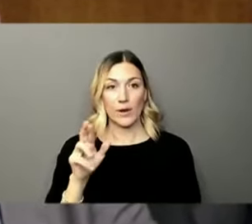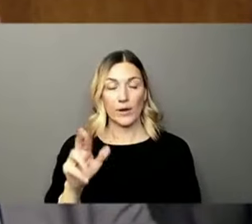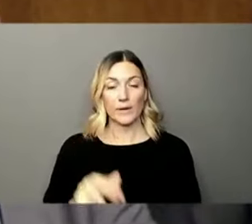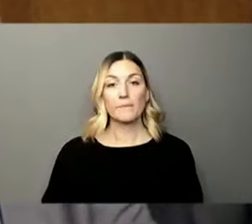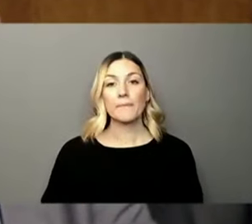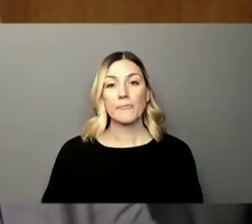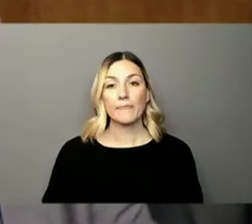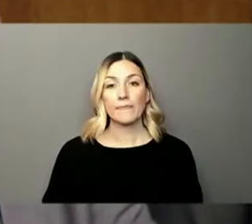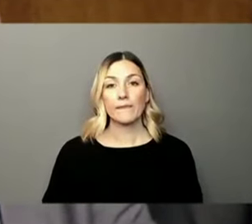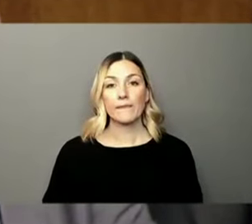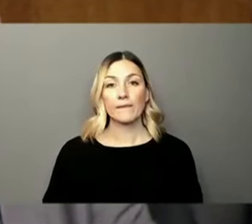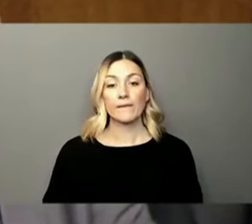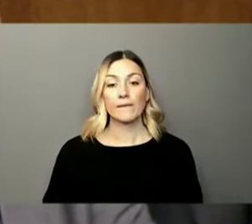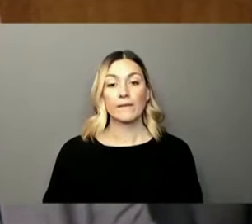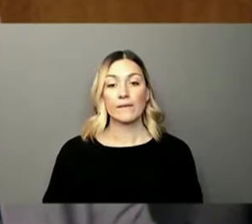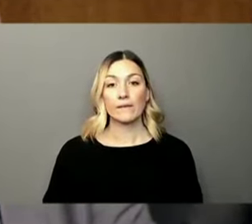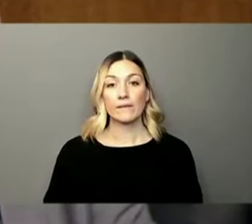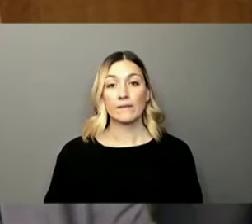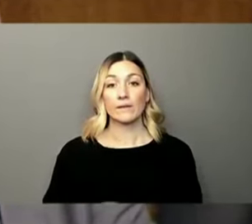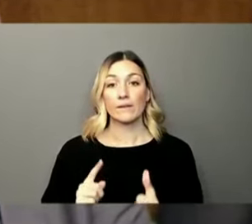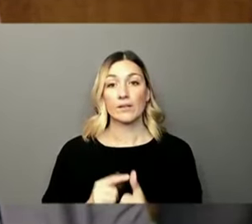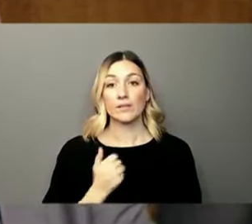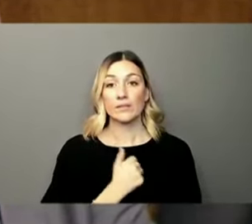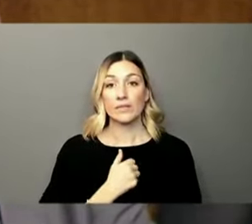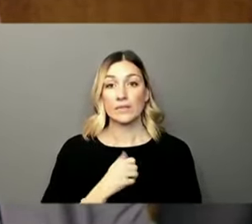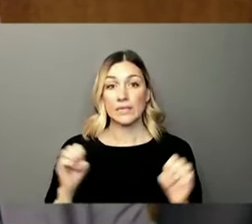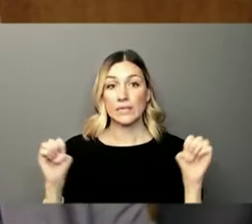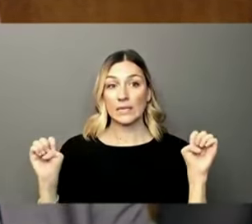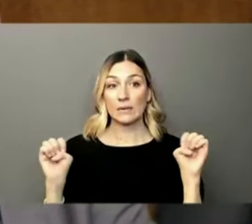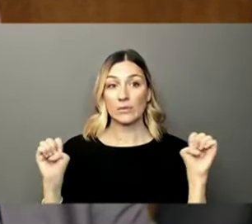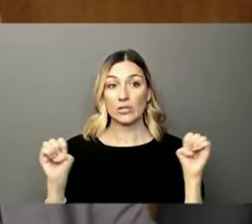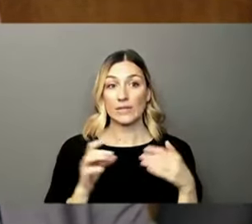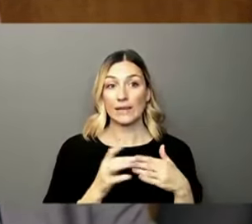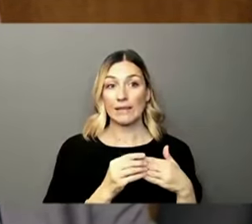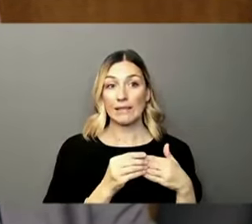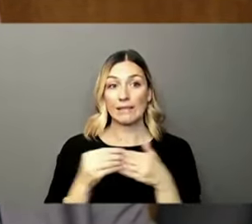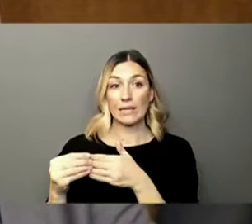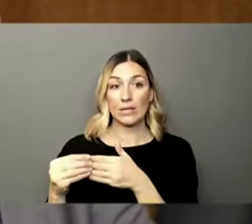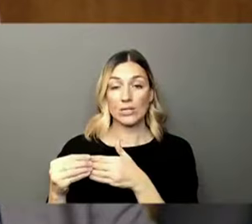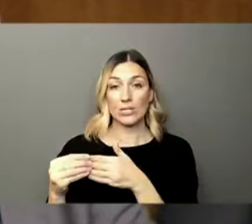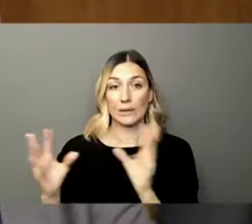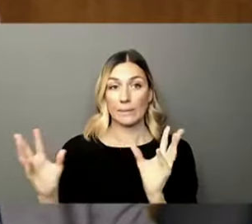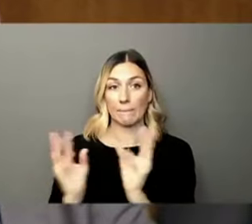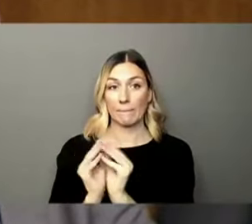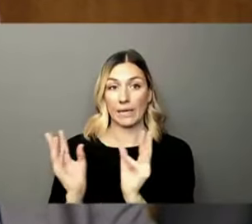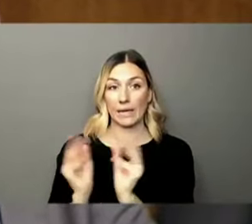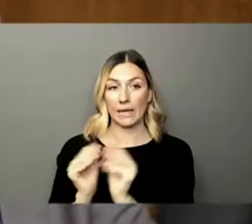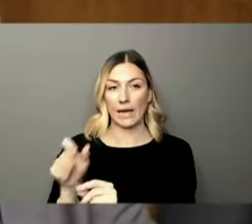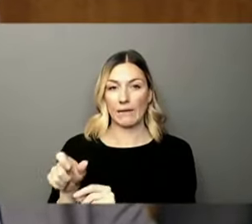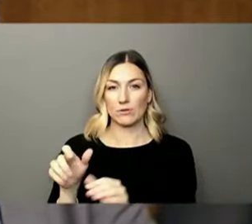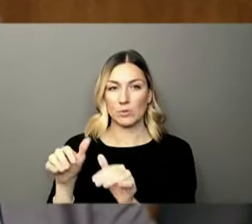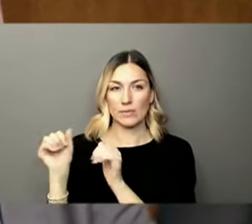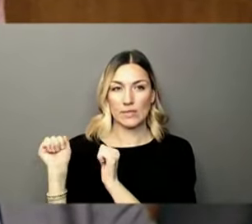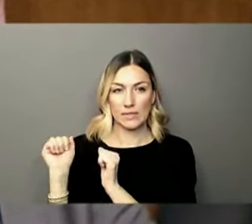First, I'm going to offer an apology. I've got an emergency leadership meeting in a while that I'm going to have to run out to, and I'll give